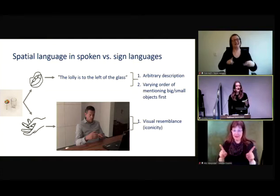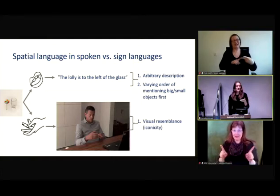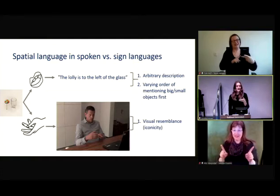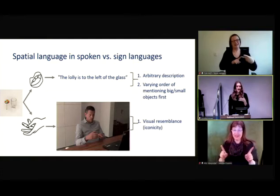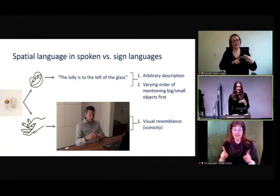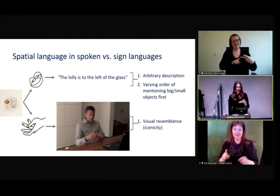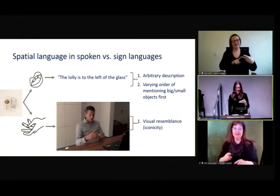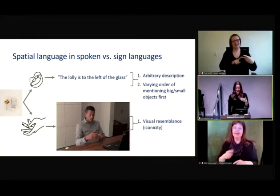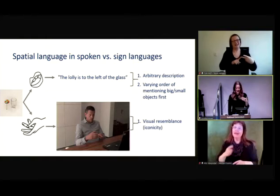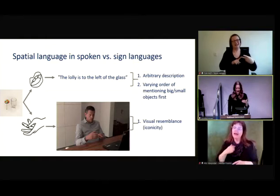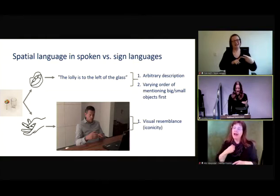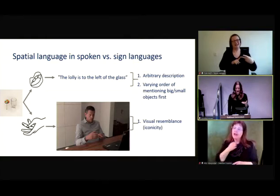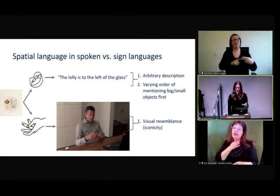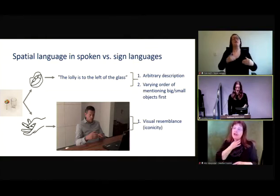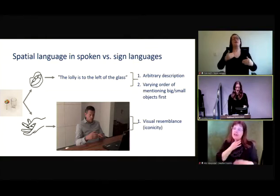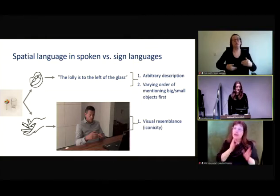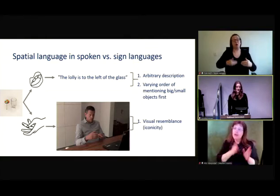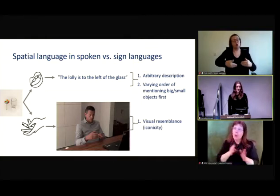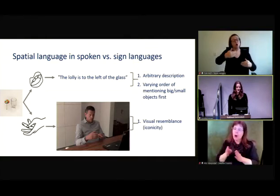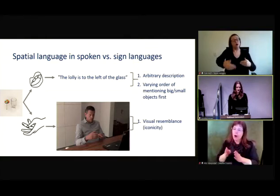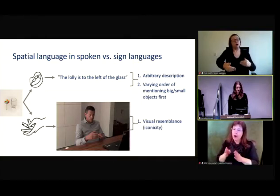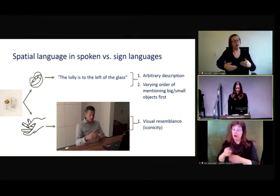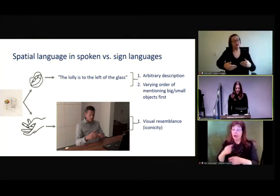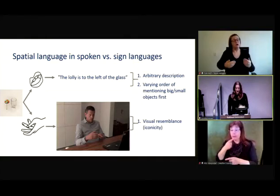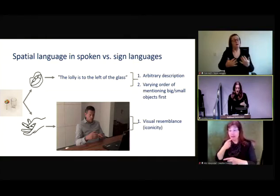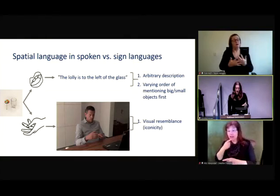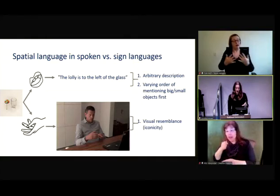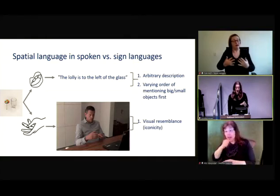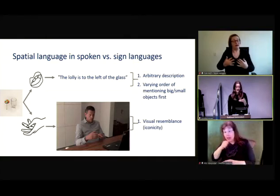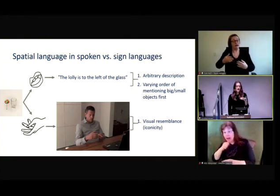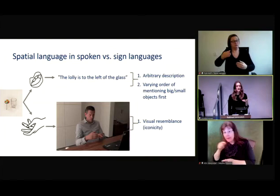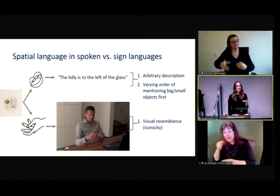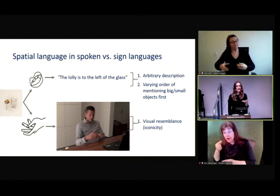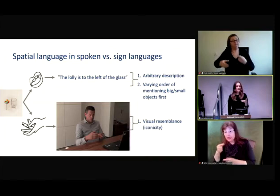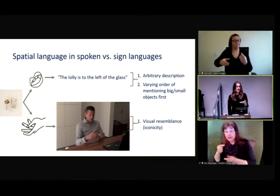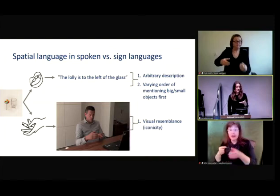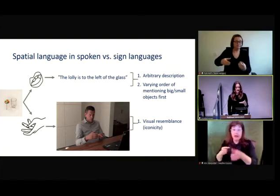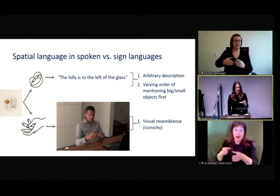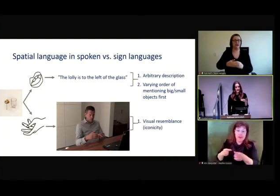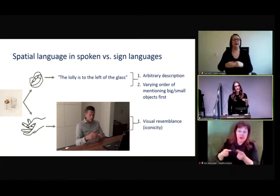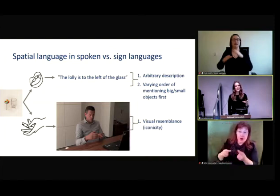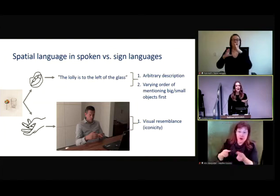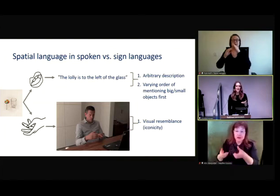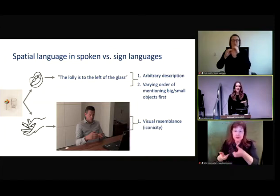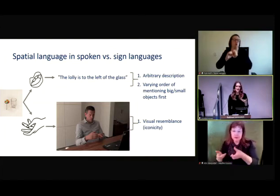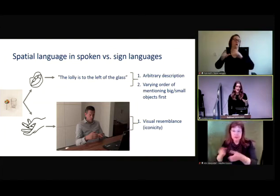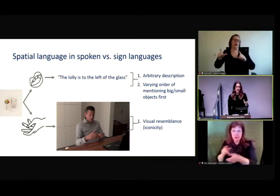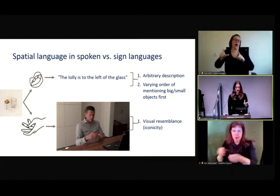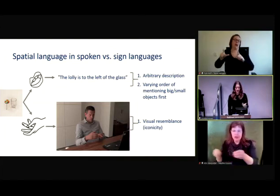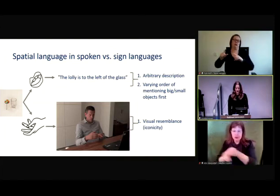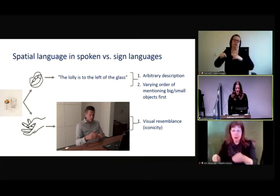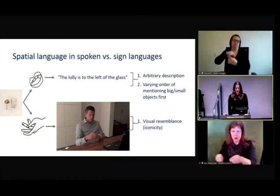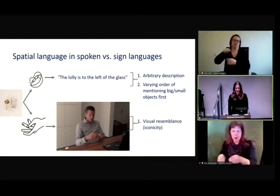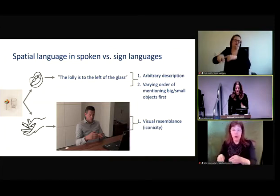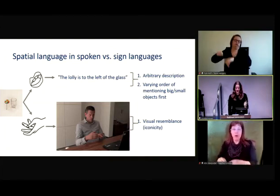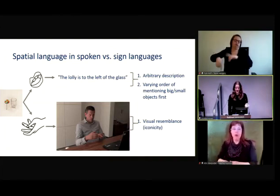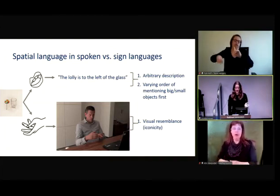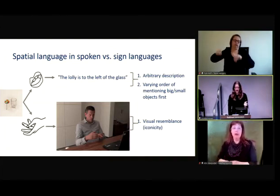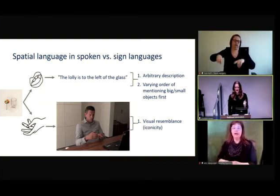concerns the order in which the glass and the lollipop are mentioned. Spoken languages differ in their preference for which object is